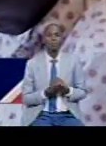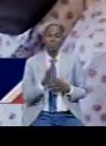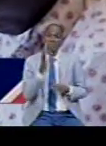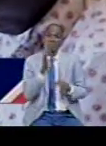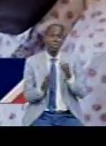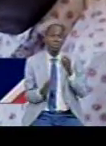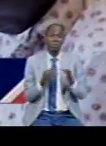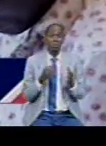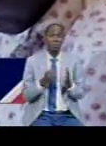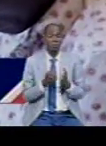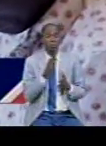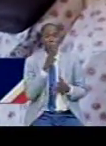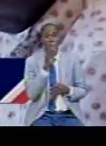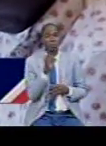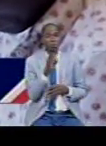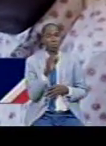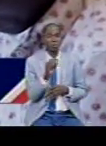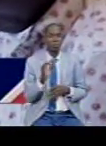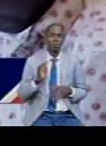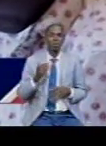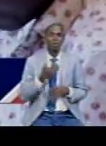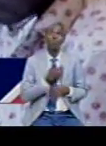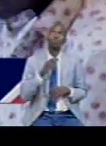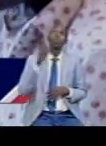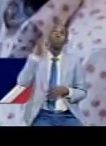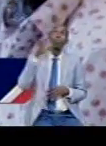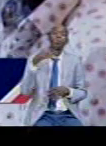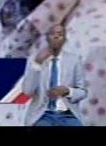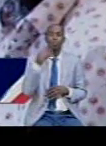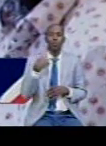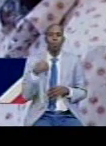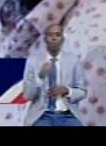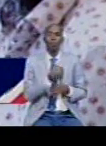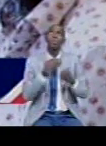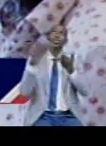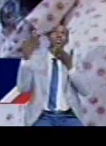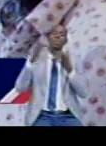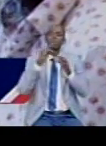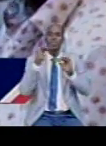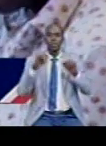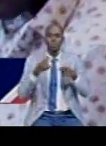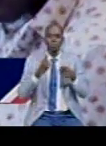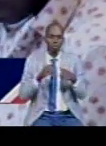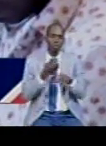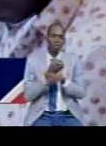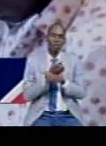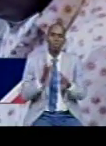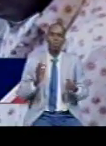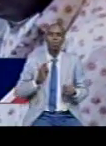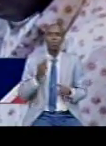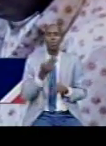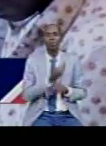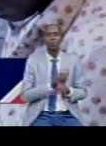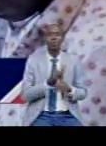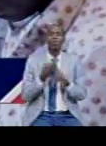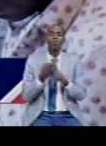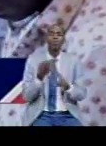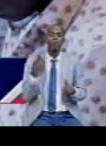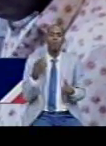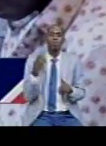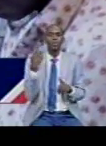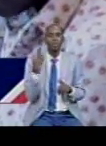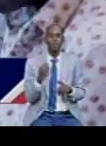so, our God, whom we serve, is able to deliver us from